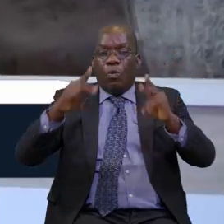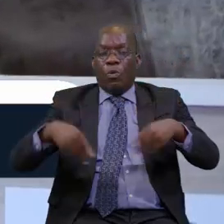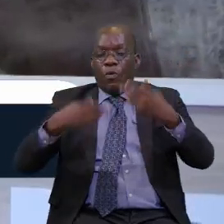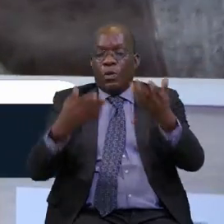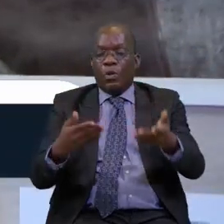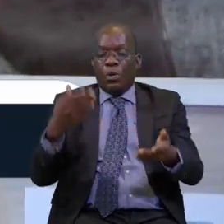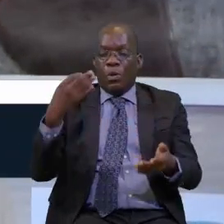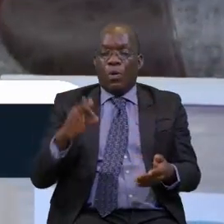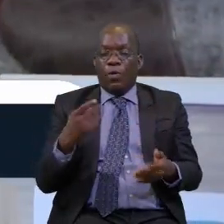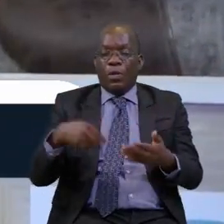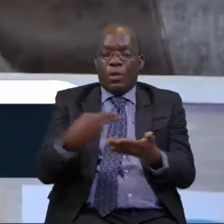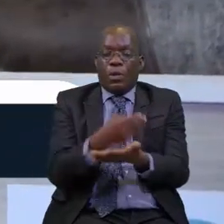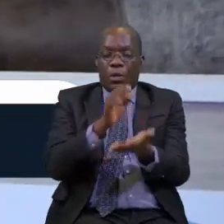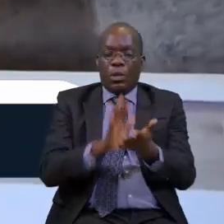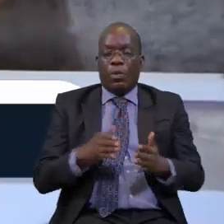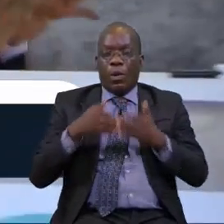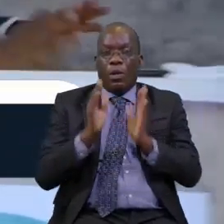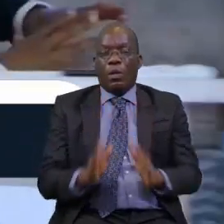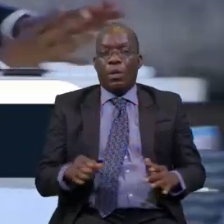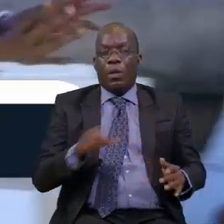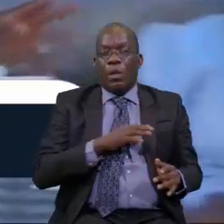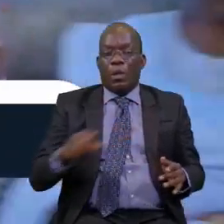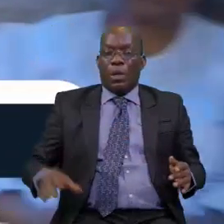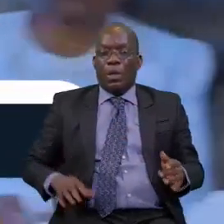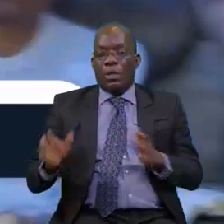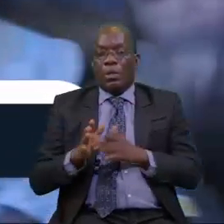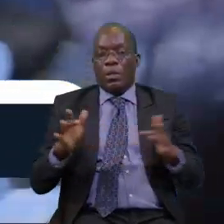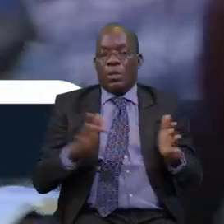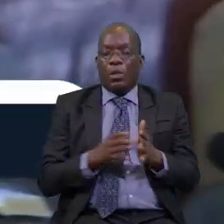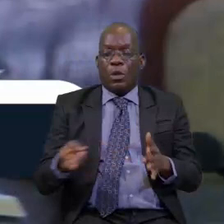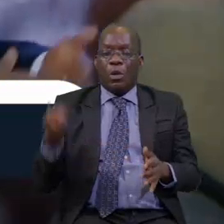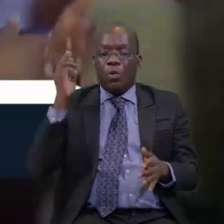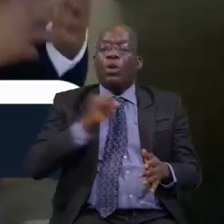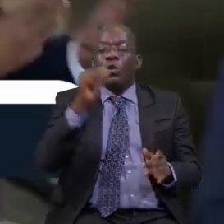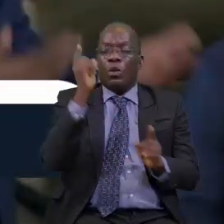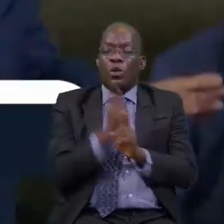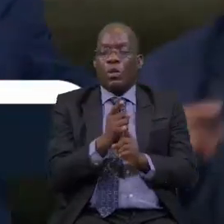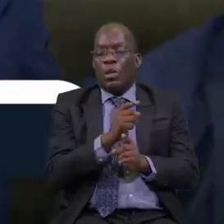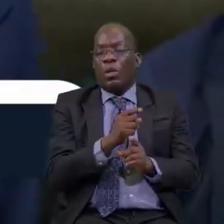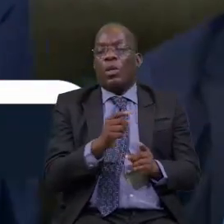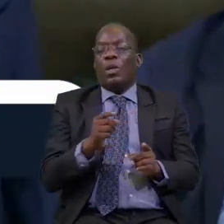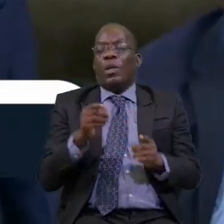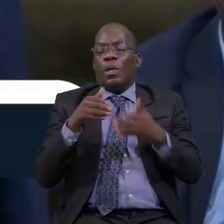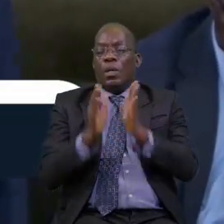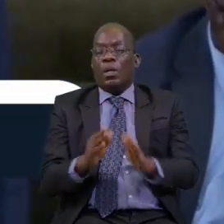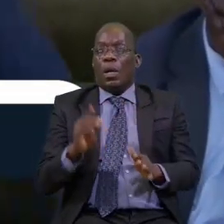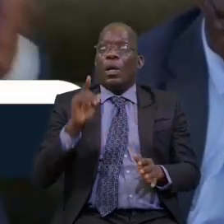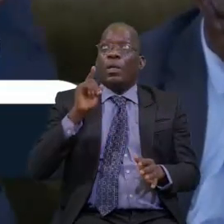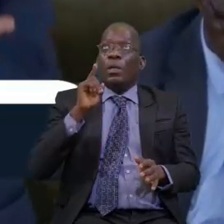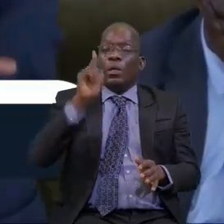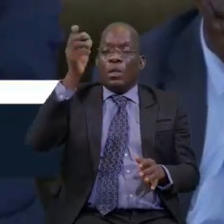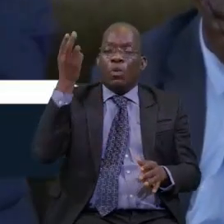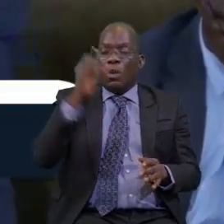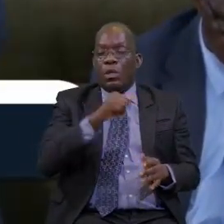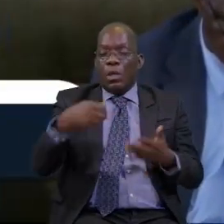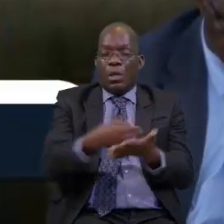leader. Christ Jesus was not just an ordinary leader. He was a shepherd leader. And he